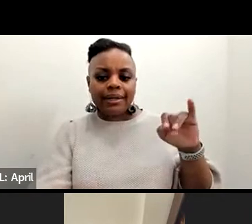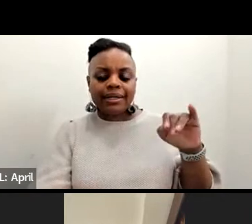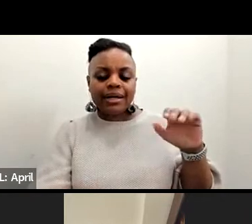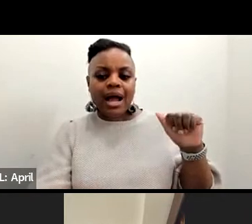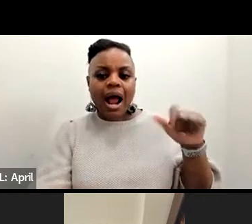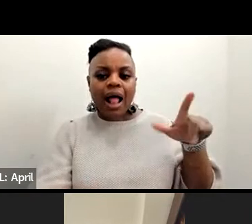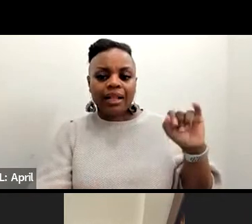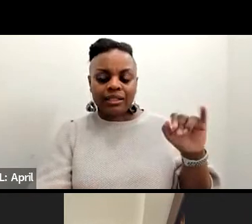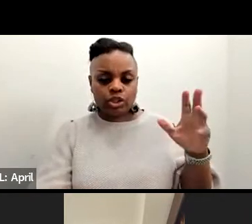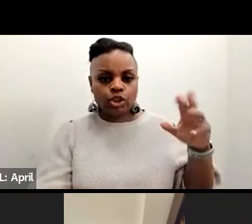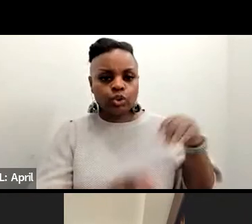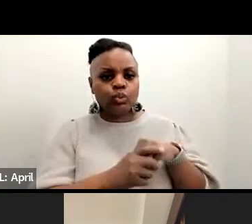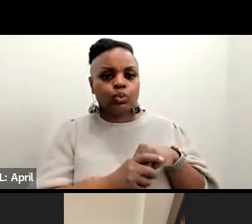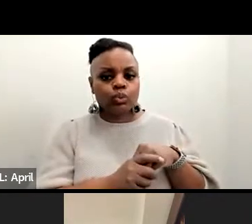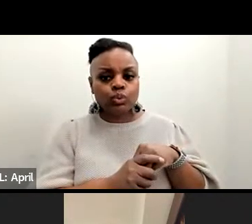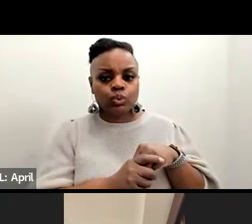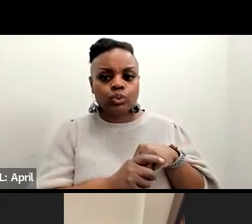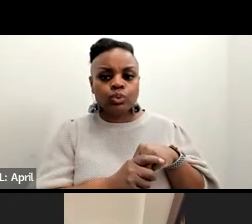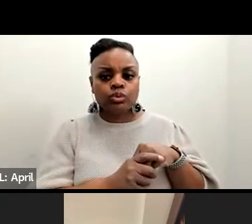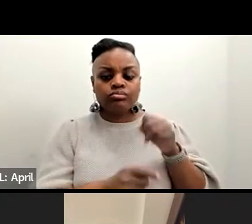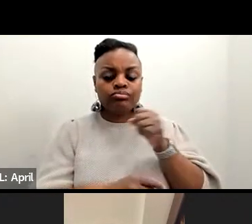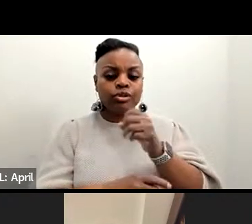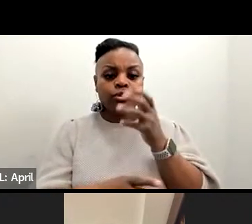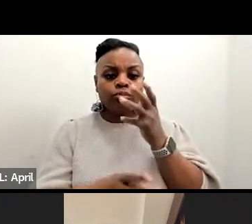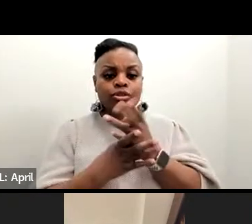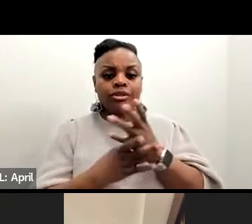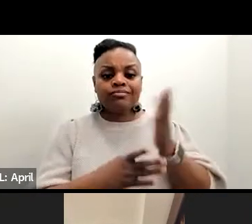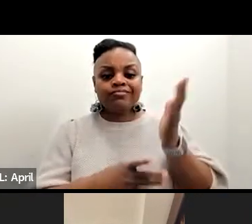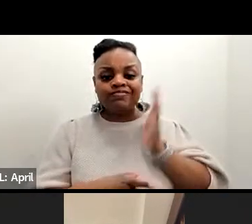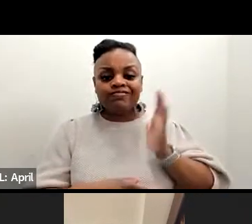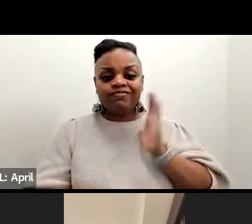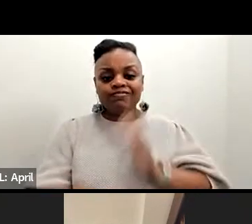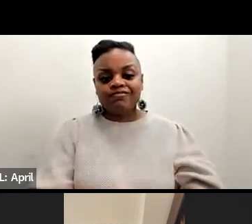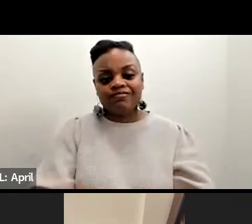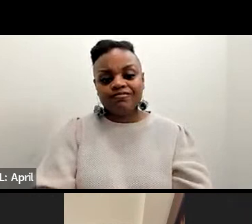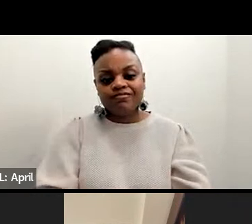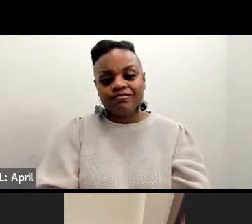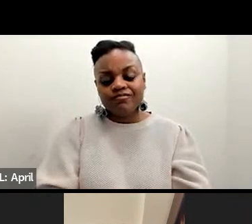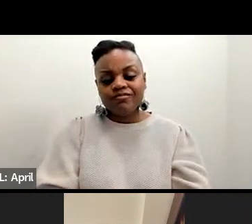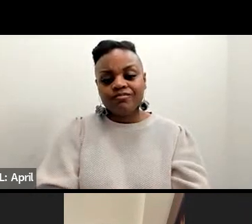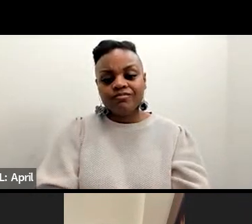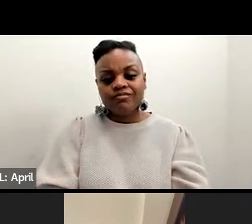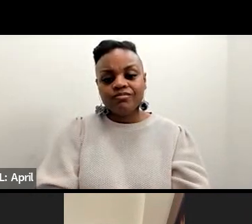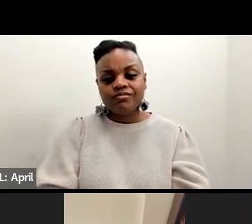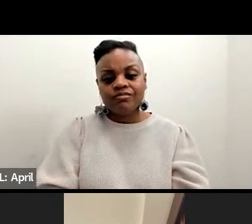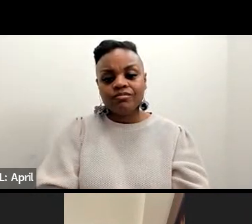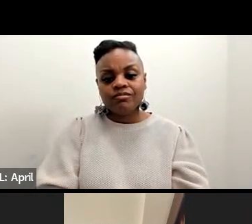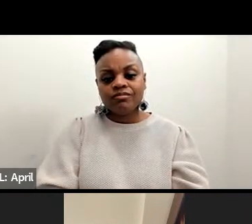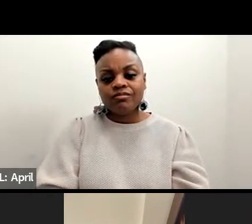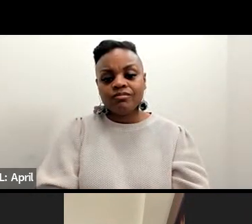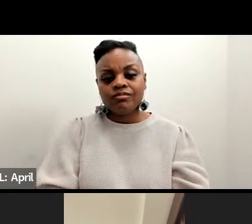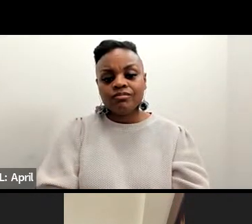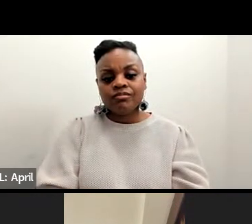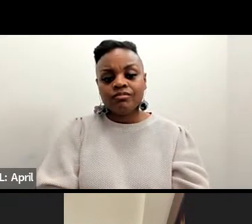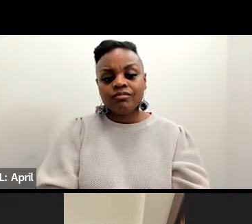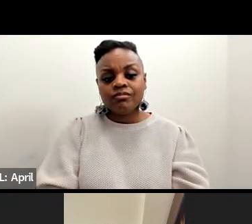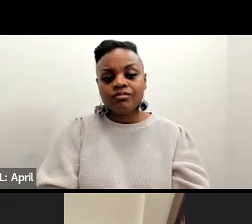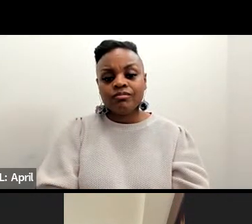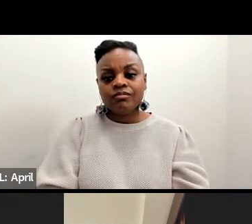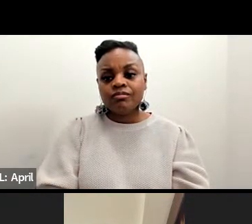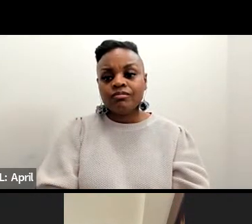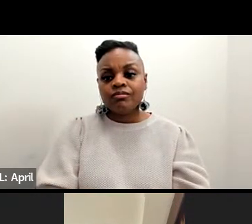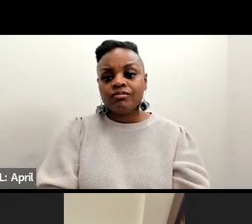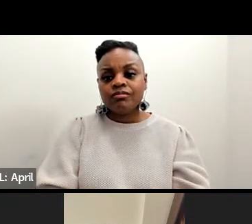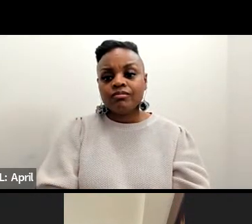point in 2013, Sisi's wrath, or the wrath of the Egyptian state at the time, or the wrath of security forces at the time, was directed towards the